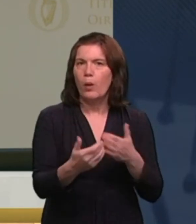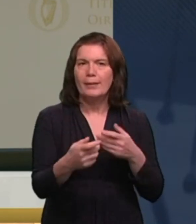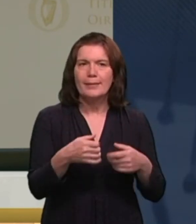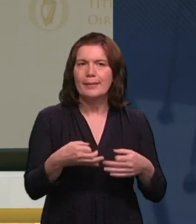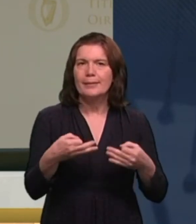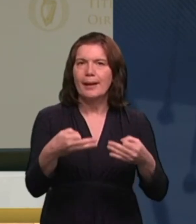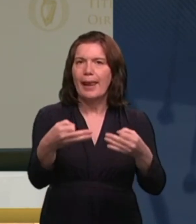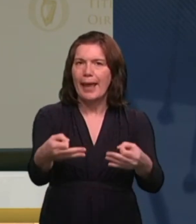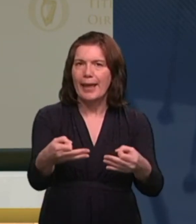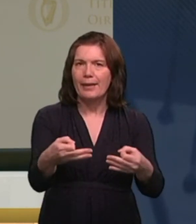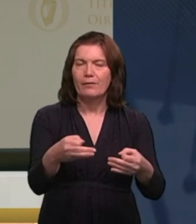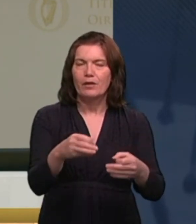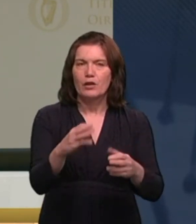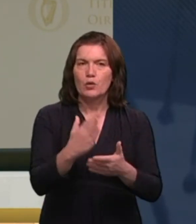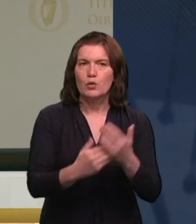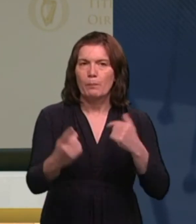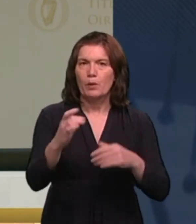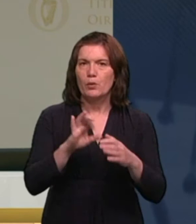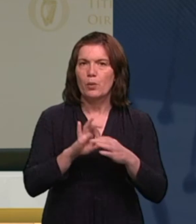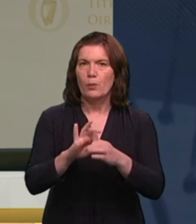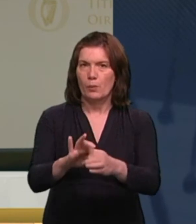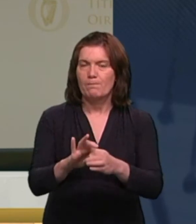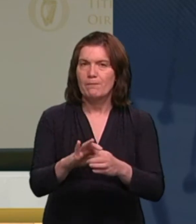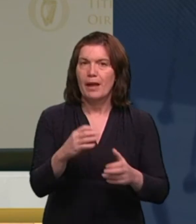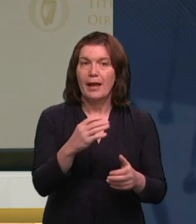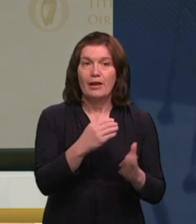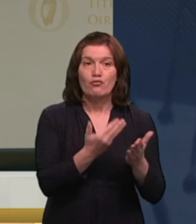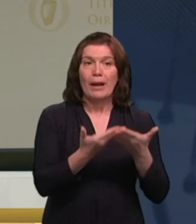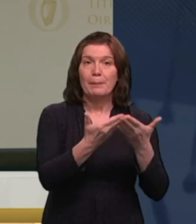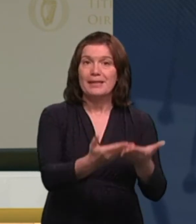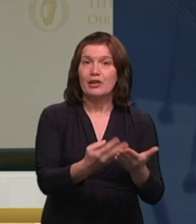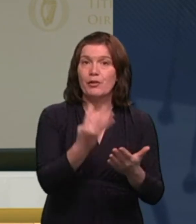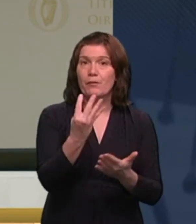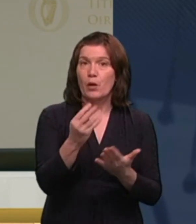centres, and Recommendation 48 is specifically